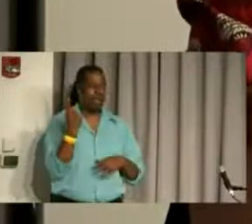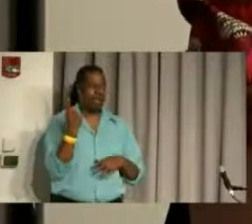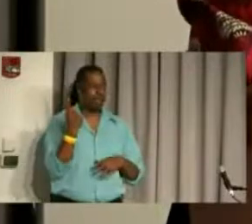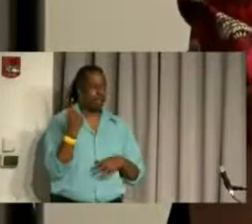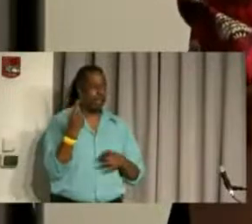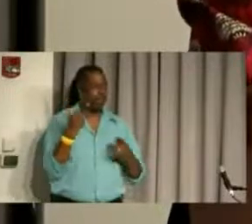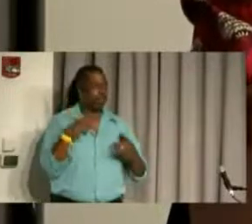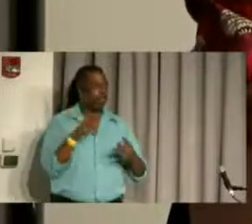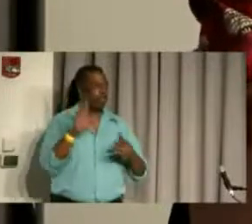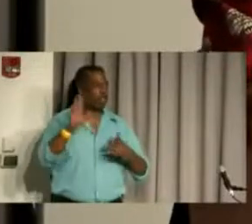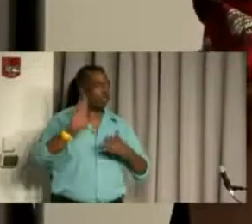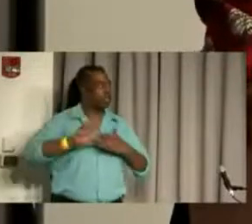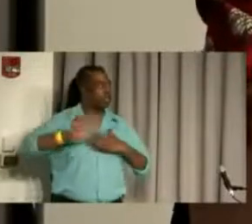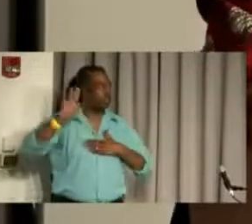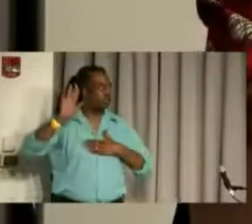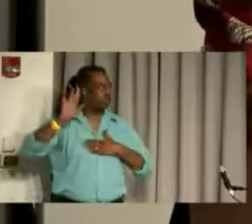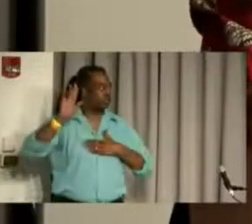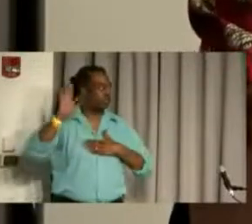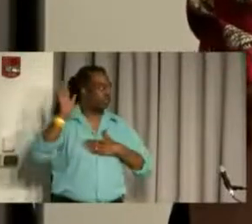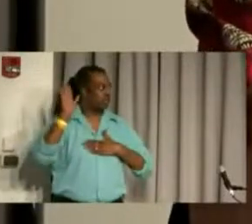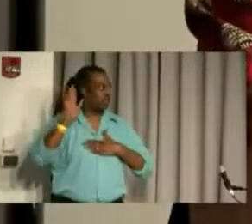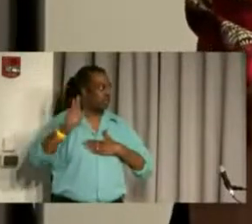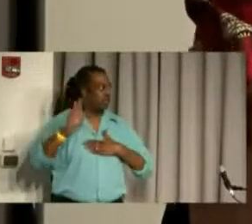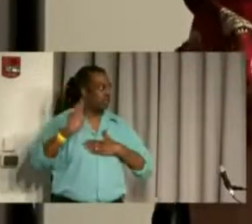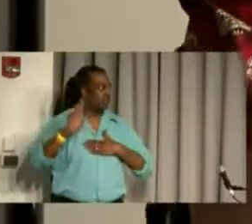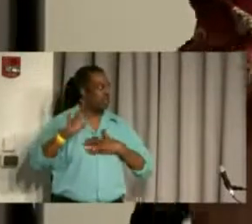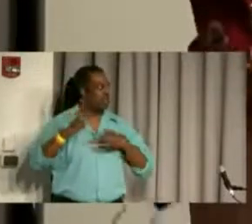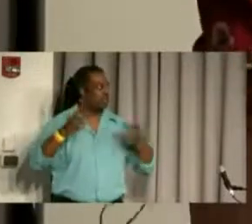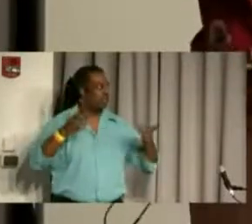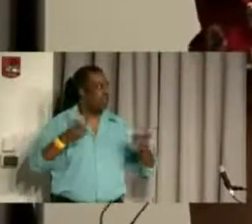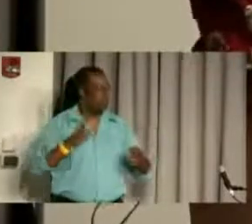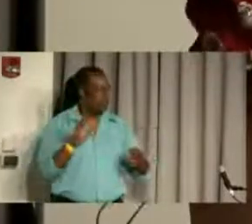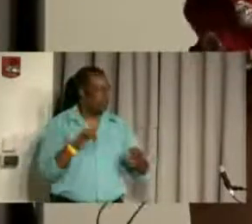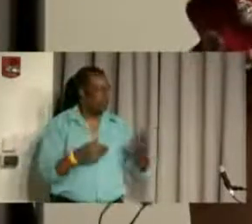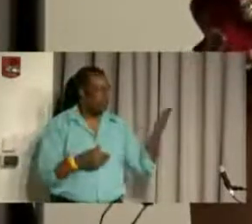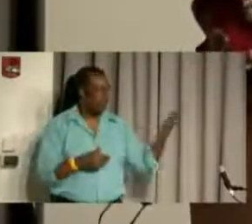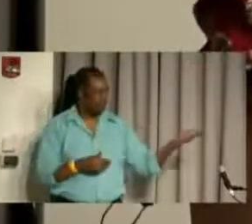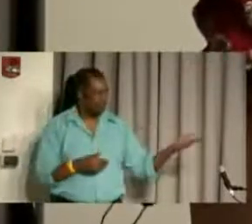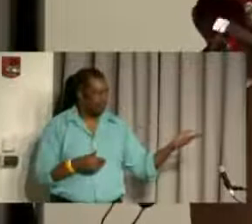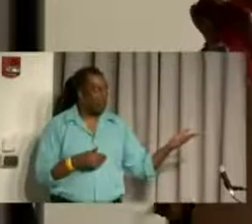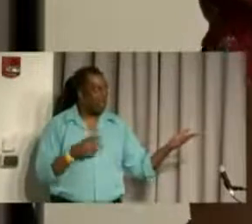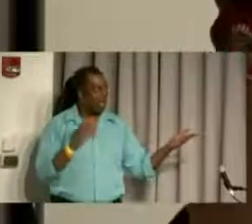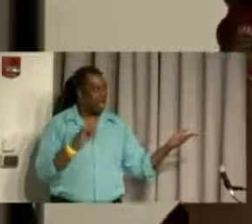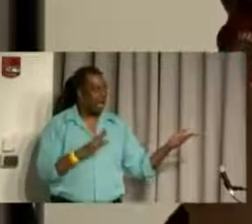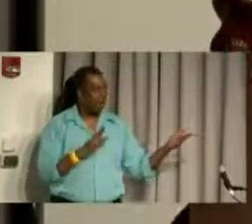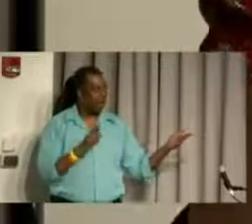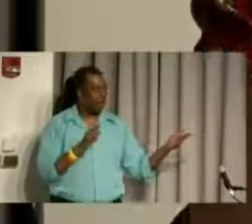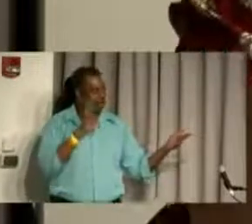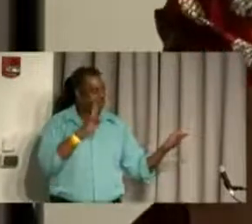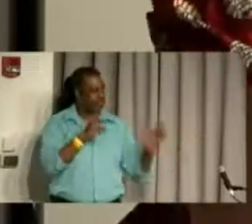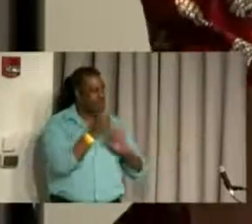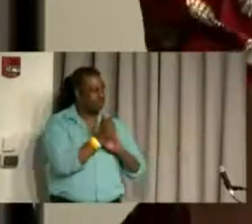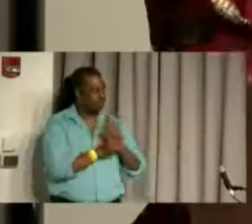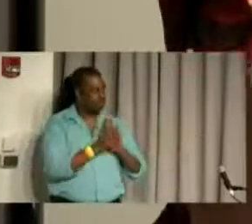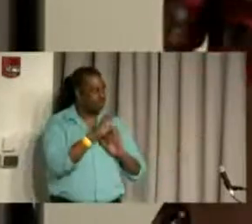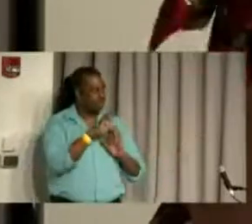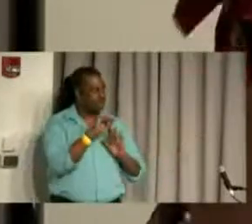his testimony will be directed by none other than our esteemed attorney, Cynthia